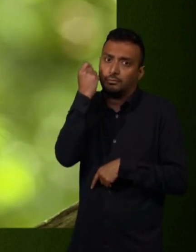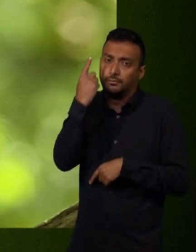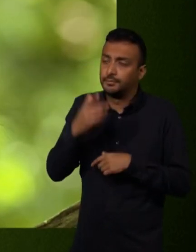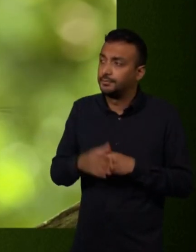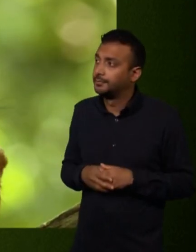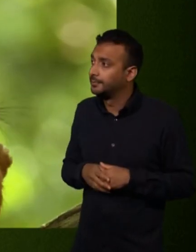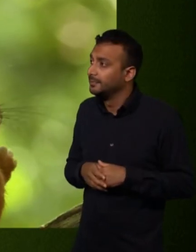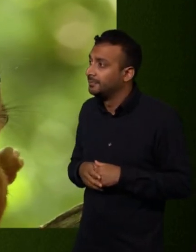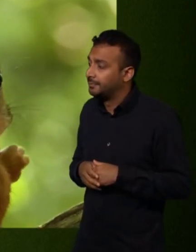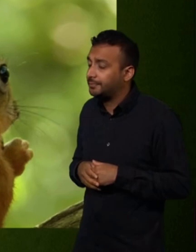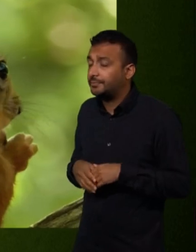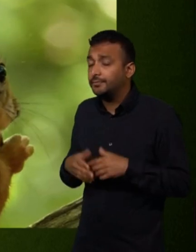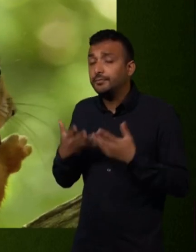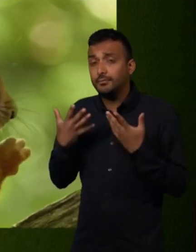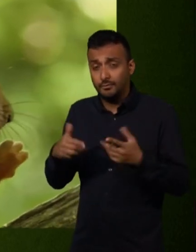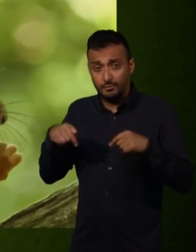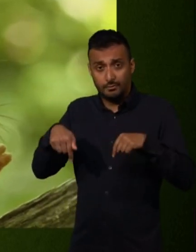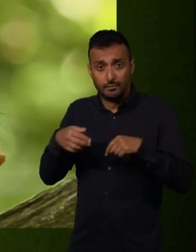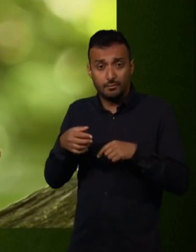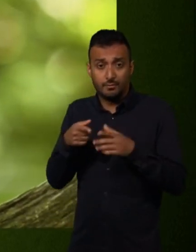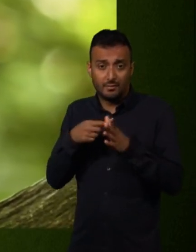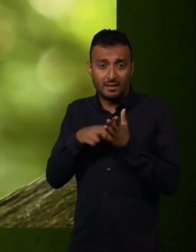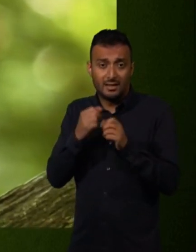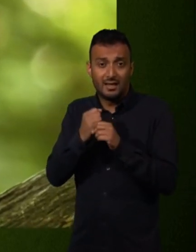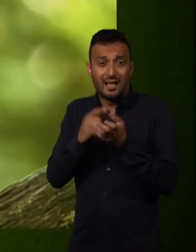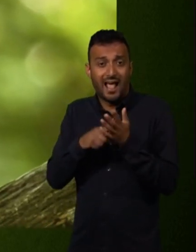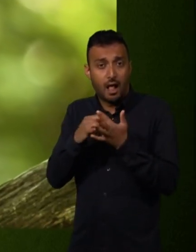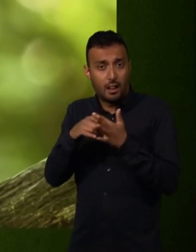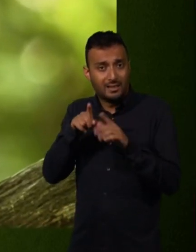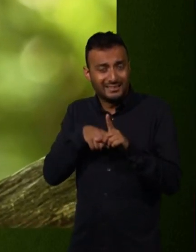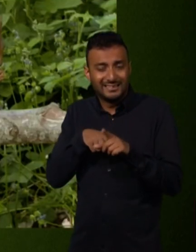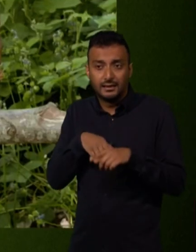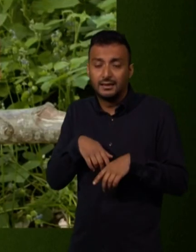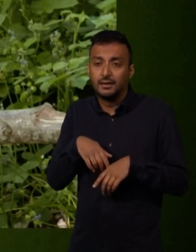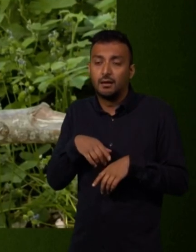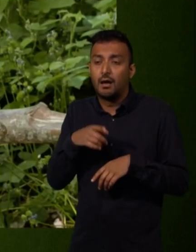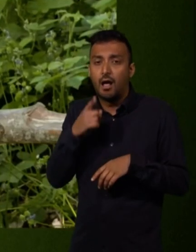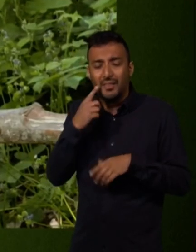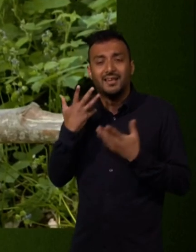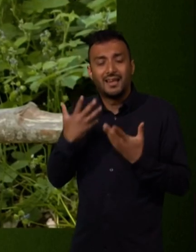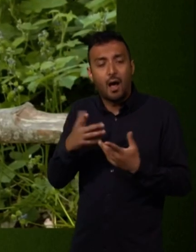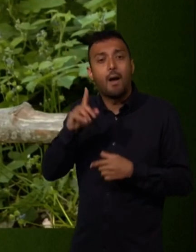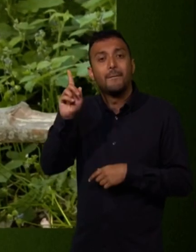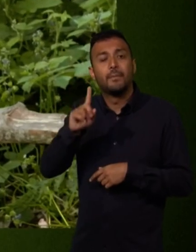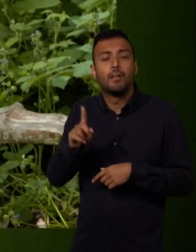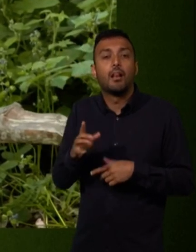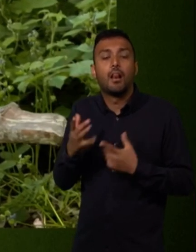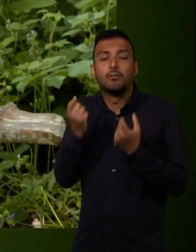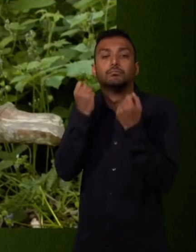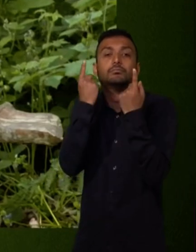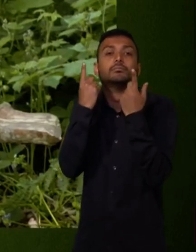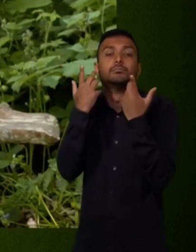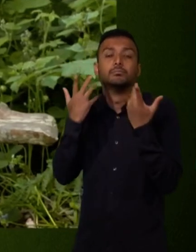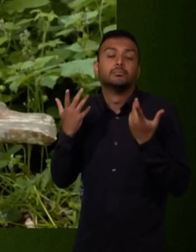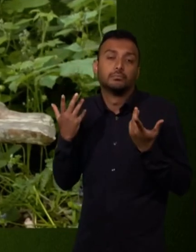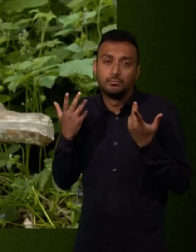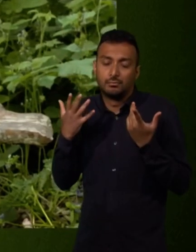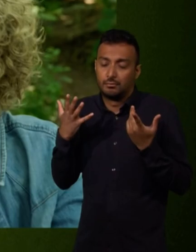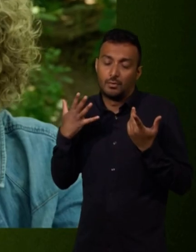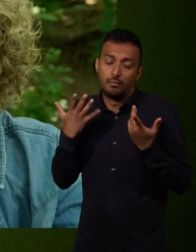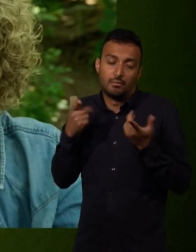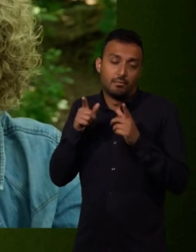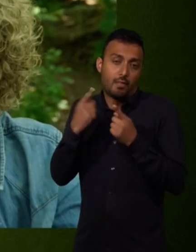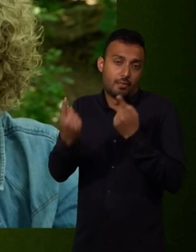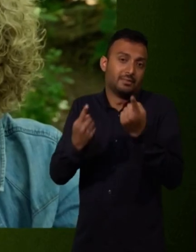now, they're empowered with the confidence to manage and understand the local population. They don't need us anymore, they're experts.